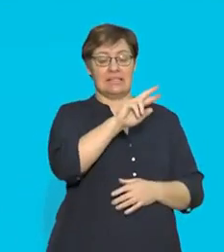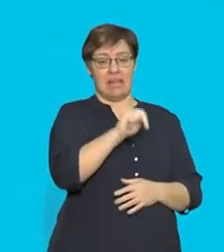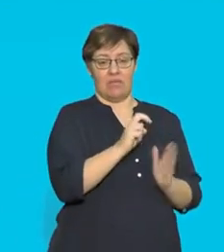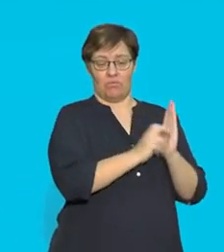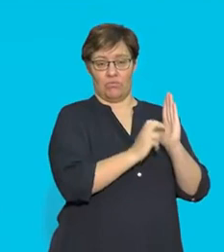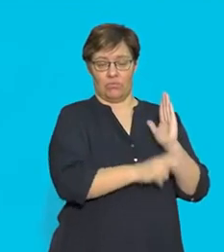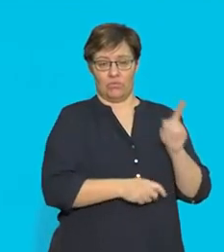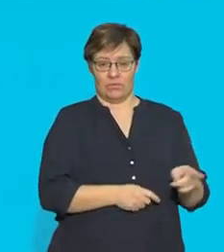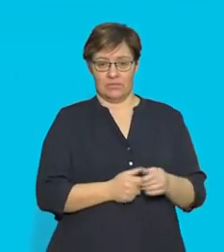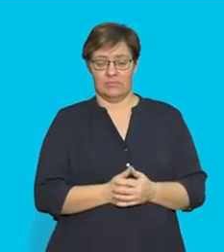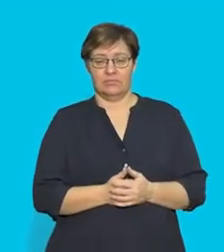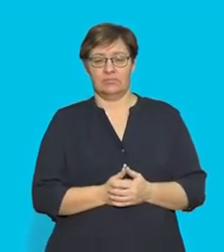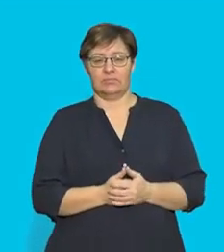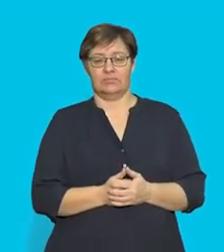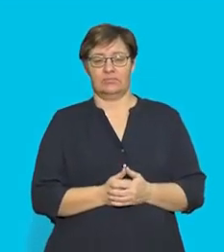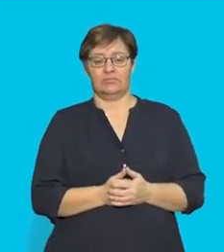with the sine rule.